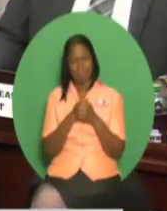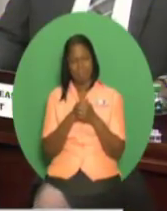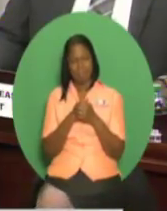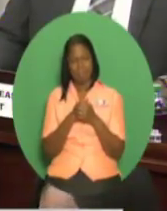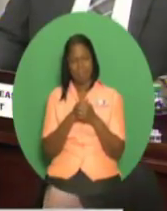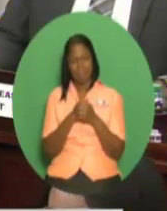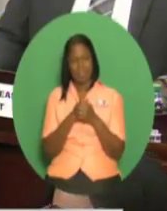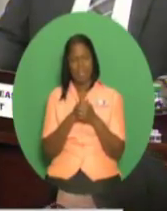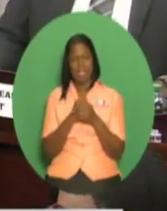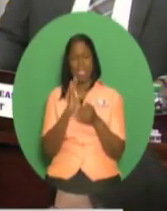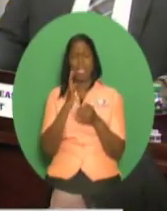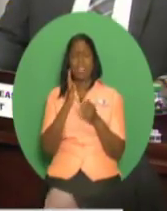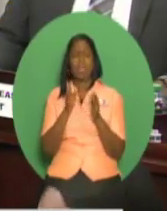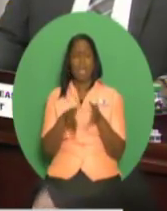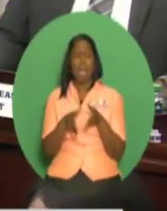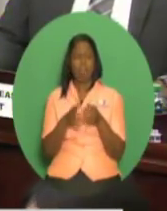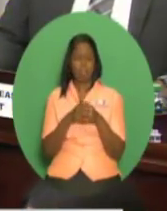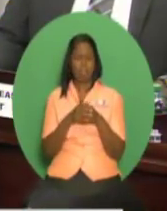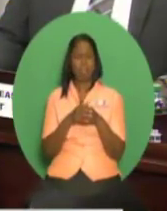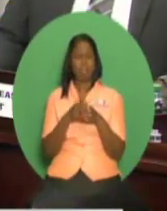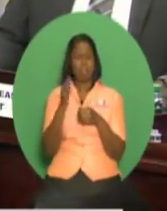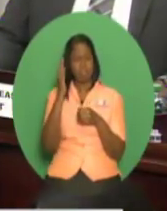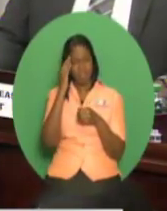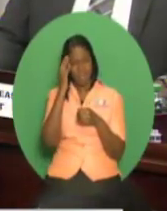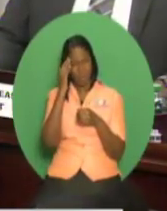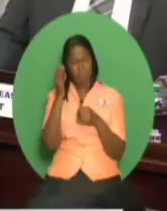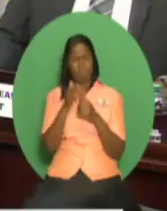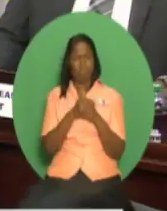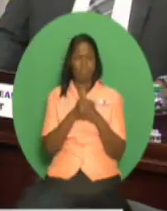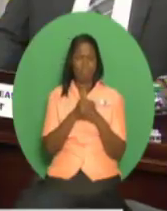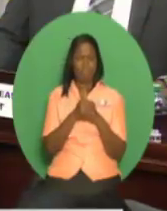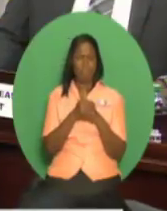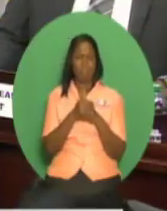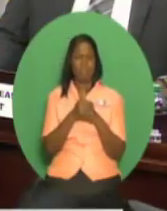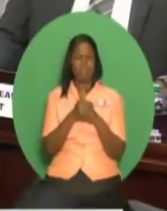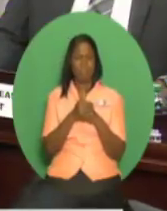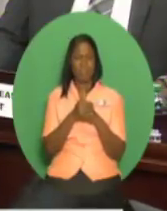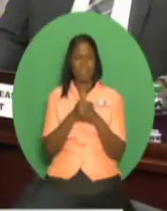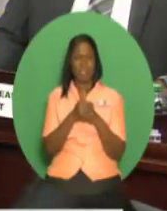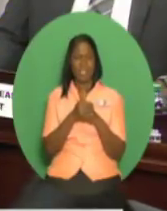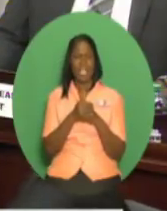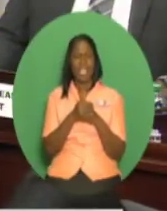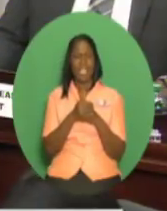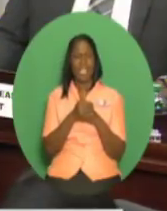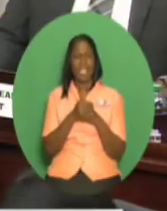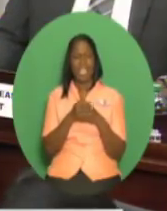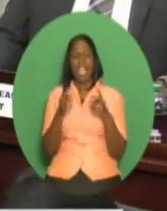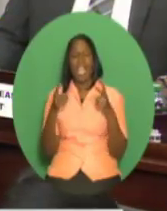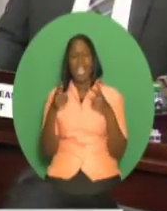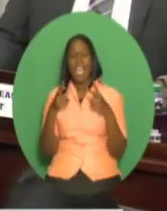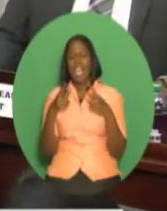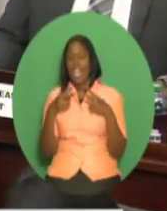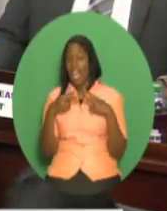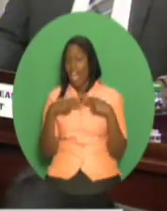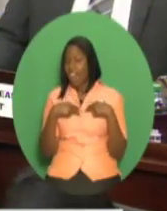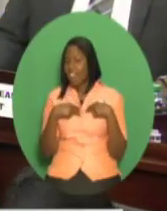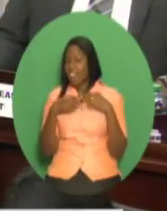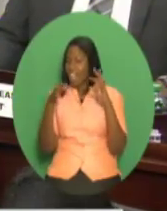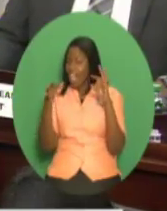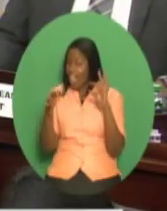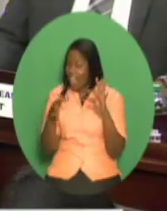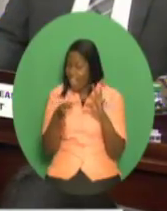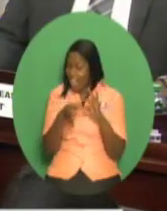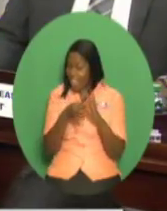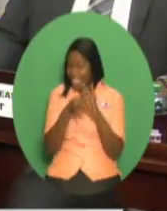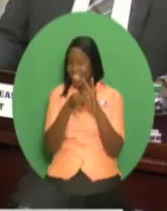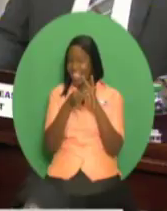Madam Speaker, it has been shown that there is a connection between how a person